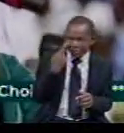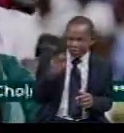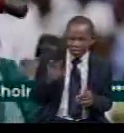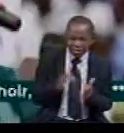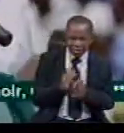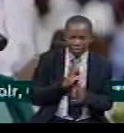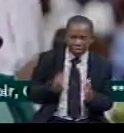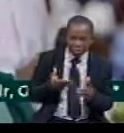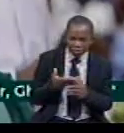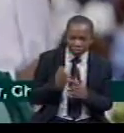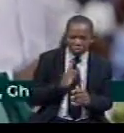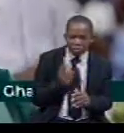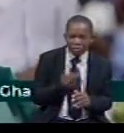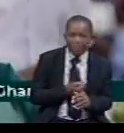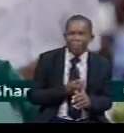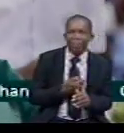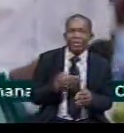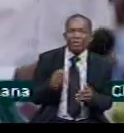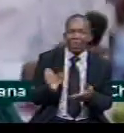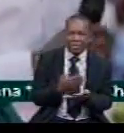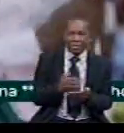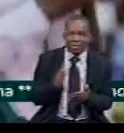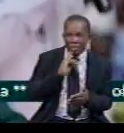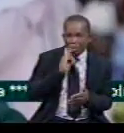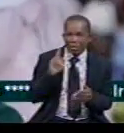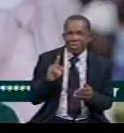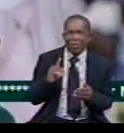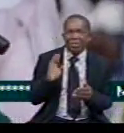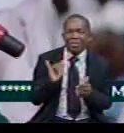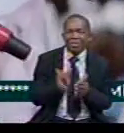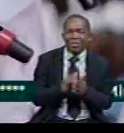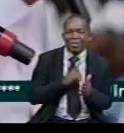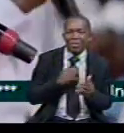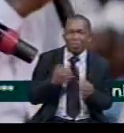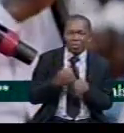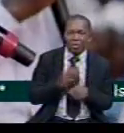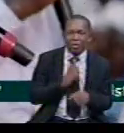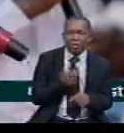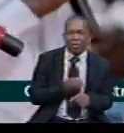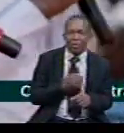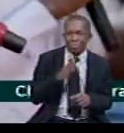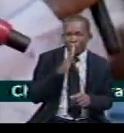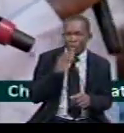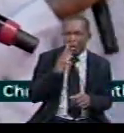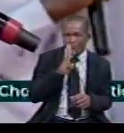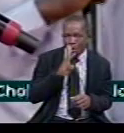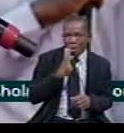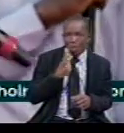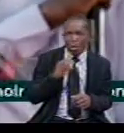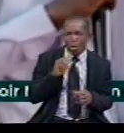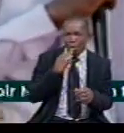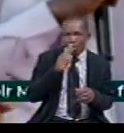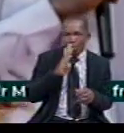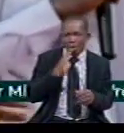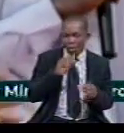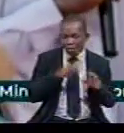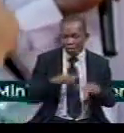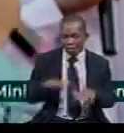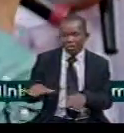Lord to make us a well that people who are hungry for Him can come and fetch from. Amen.